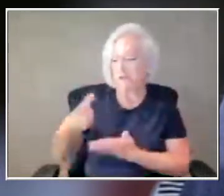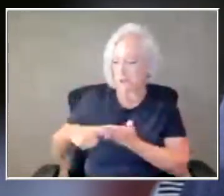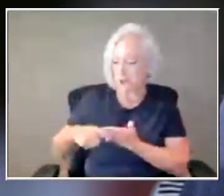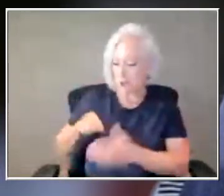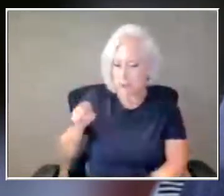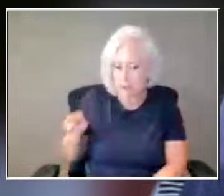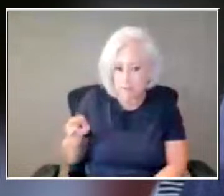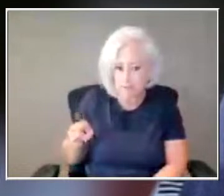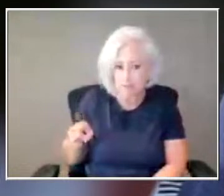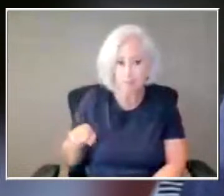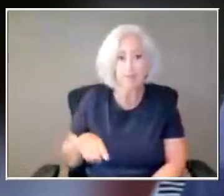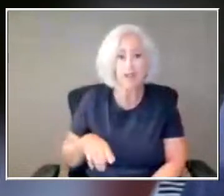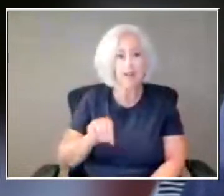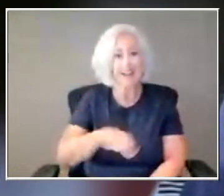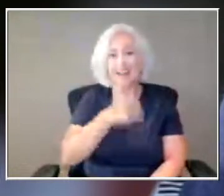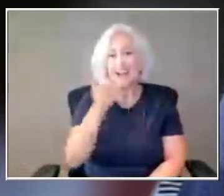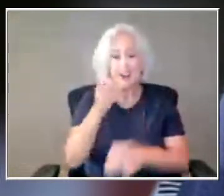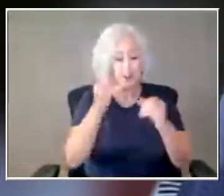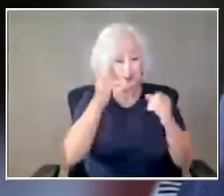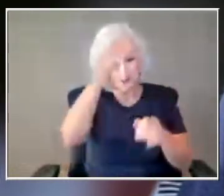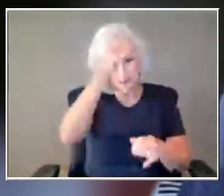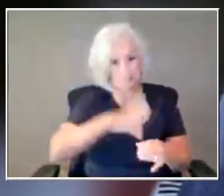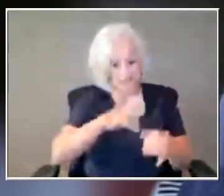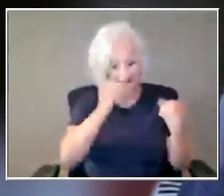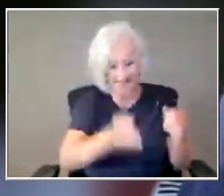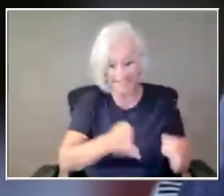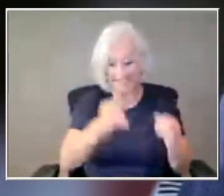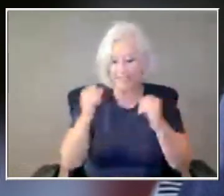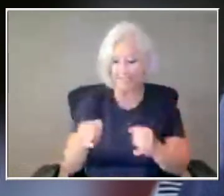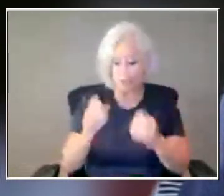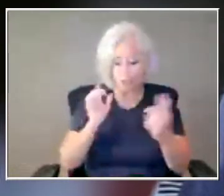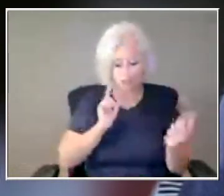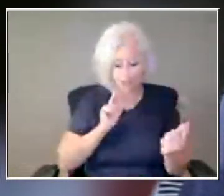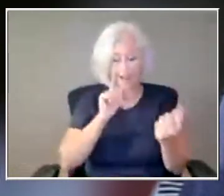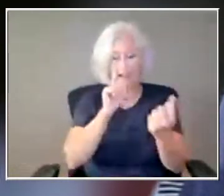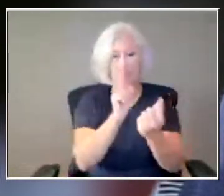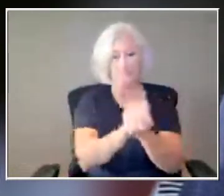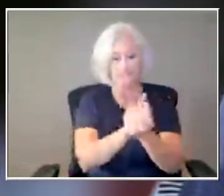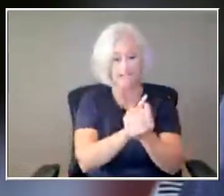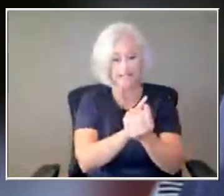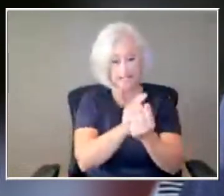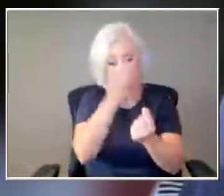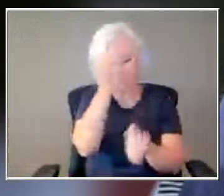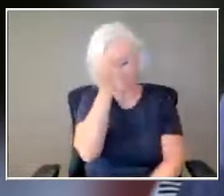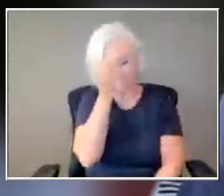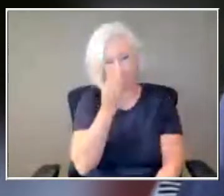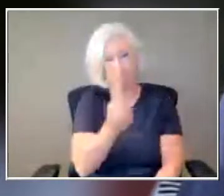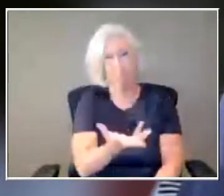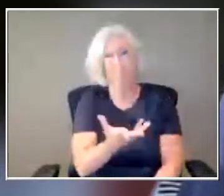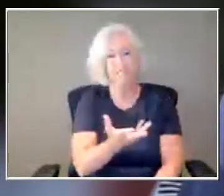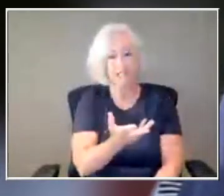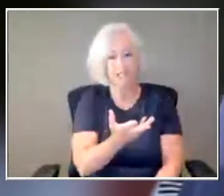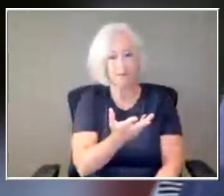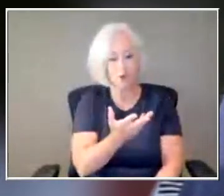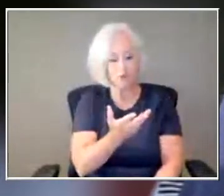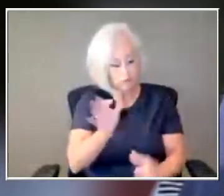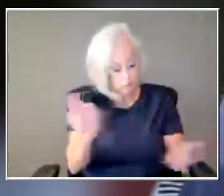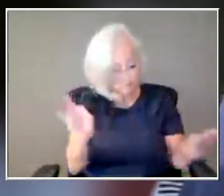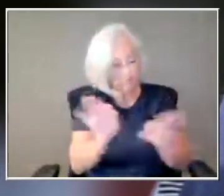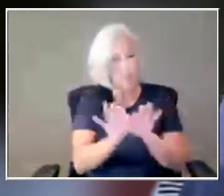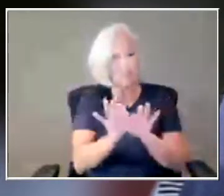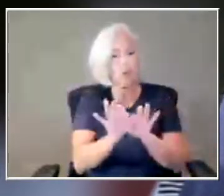other male individual that I come in contact with, about the necessity